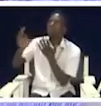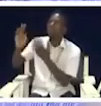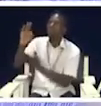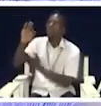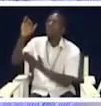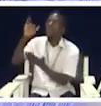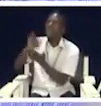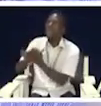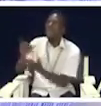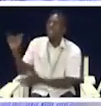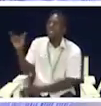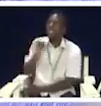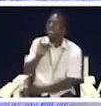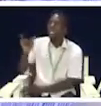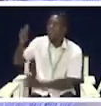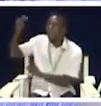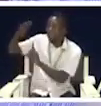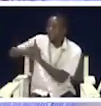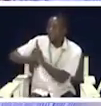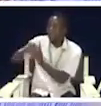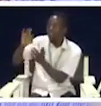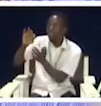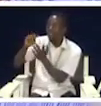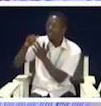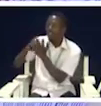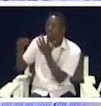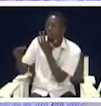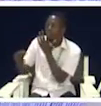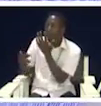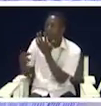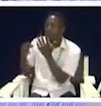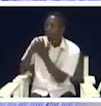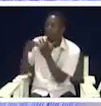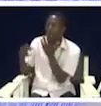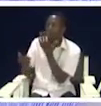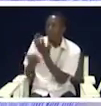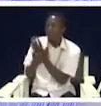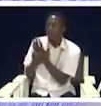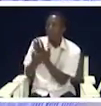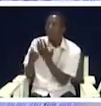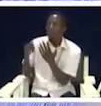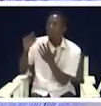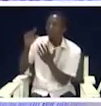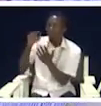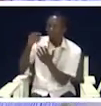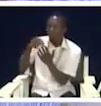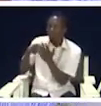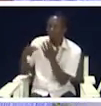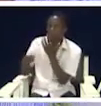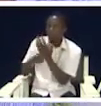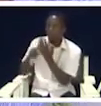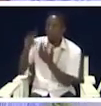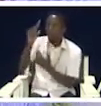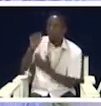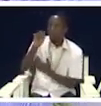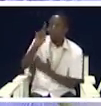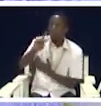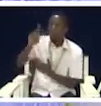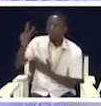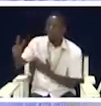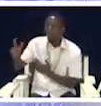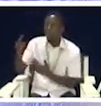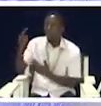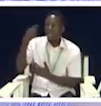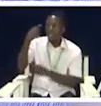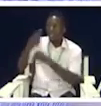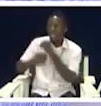same month, November year 2022, I became pregnant. And last year, June, I gave birth to